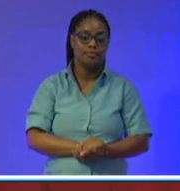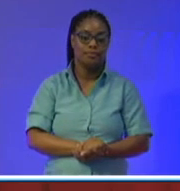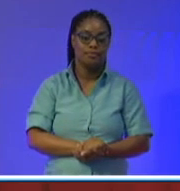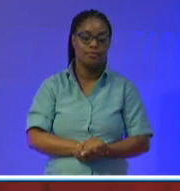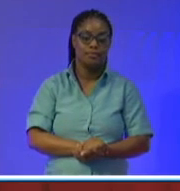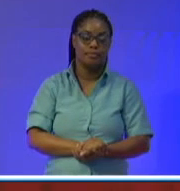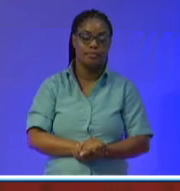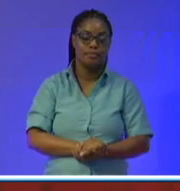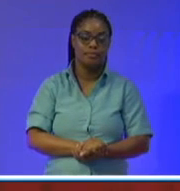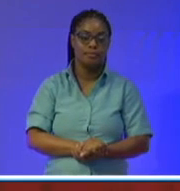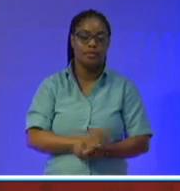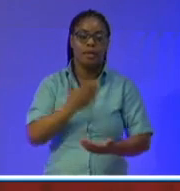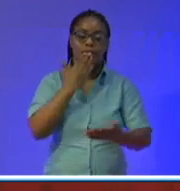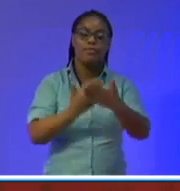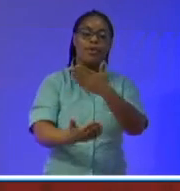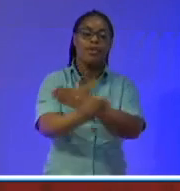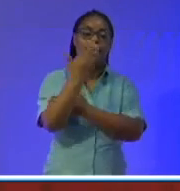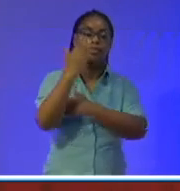Newsday, good morning.